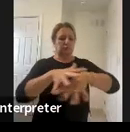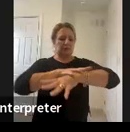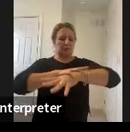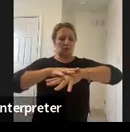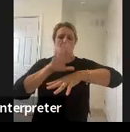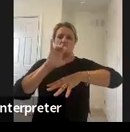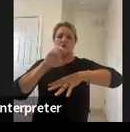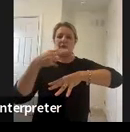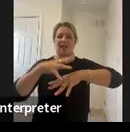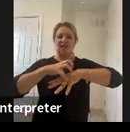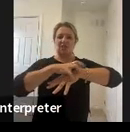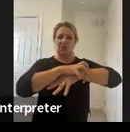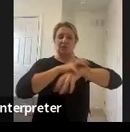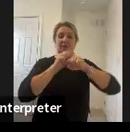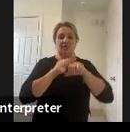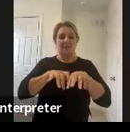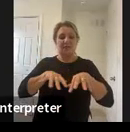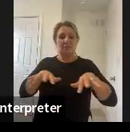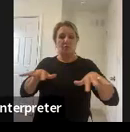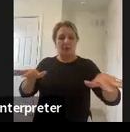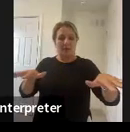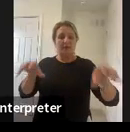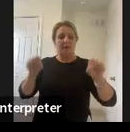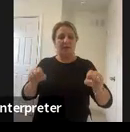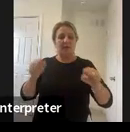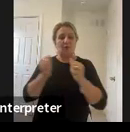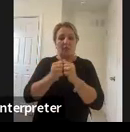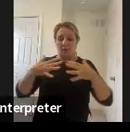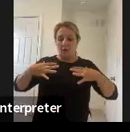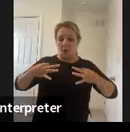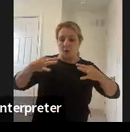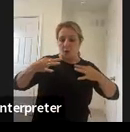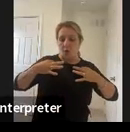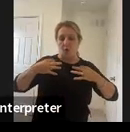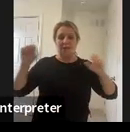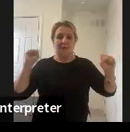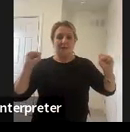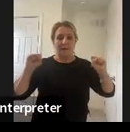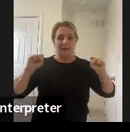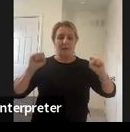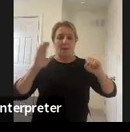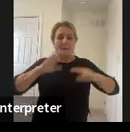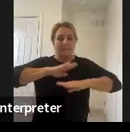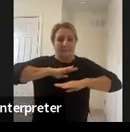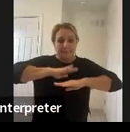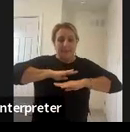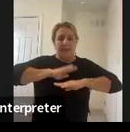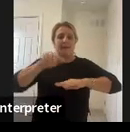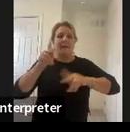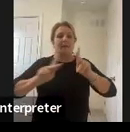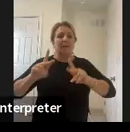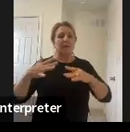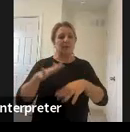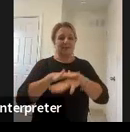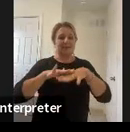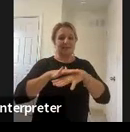can spread when that rash comes into contact with clothes, towels, bedding, and other people's skin. It